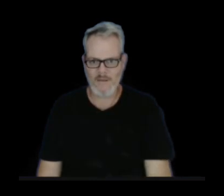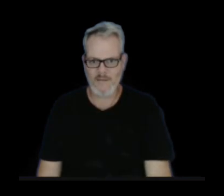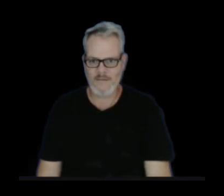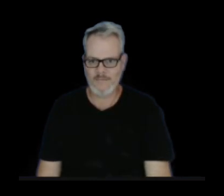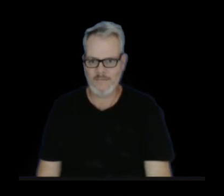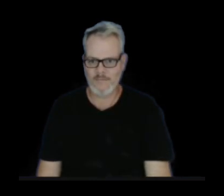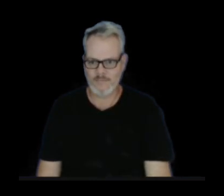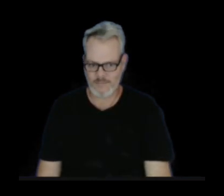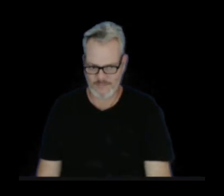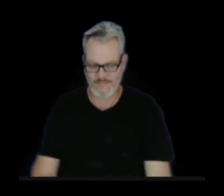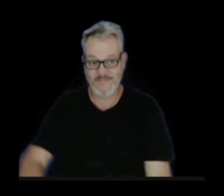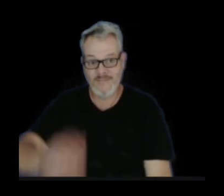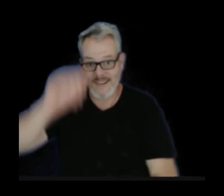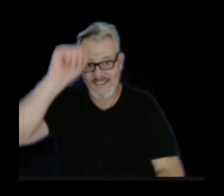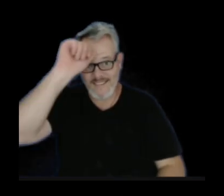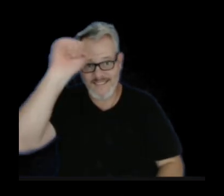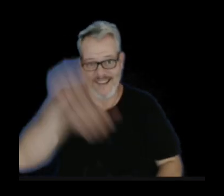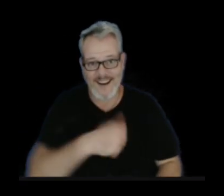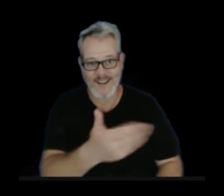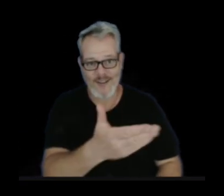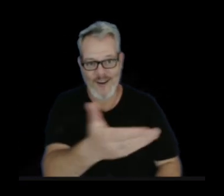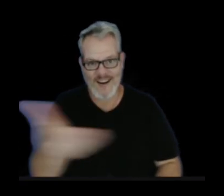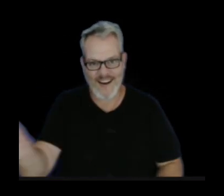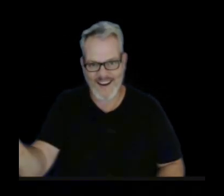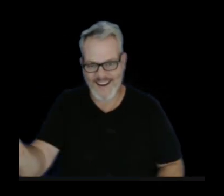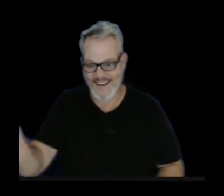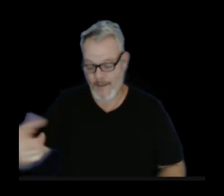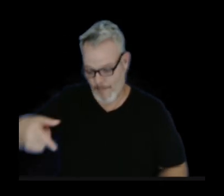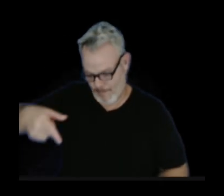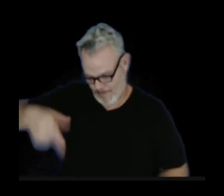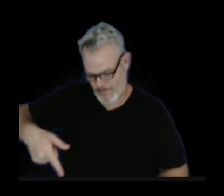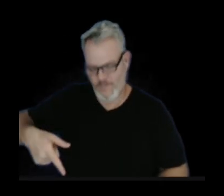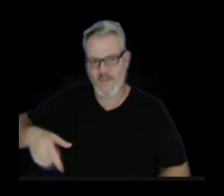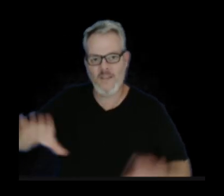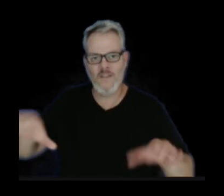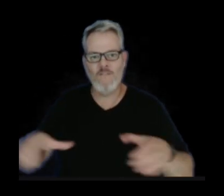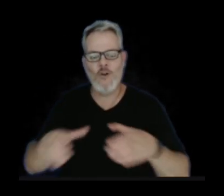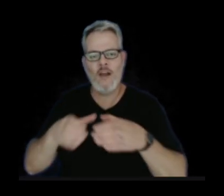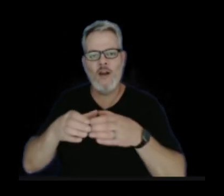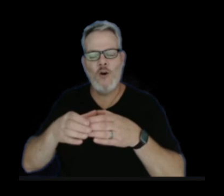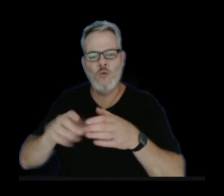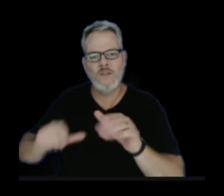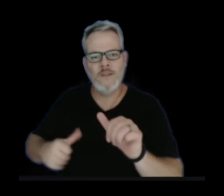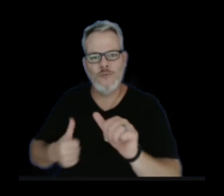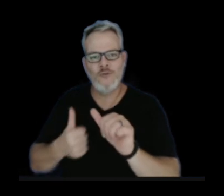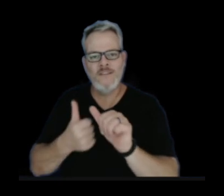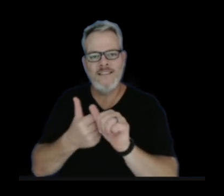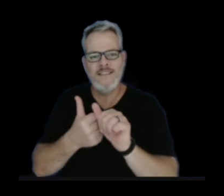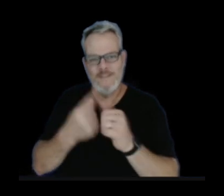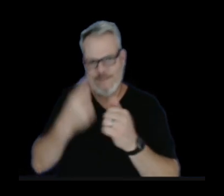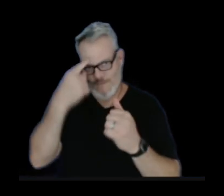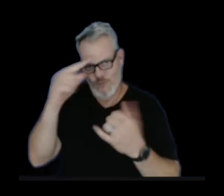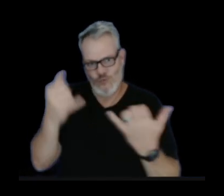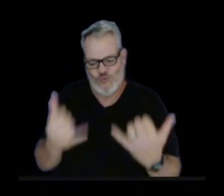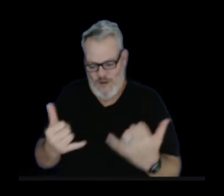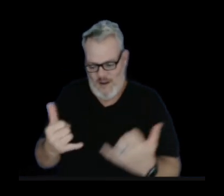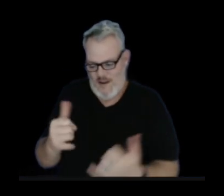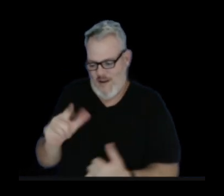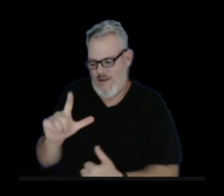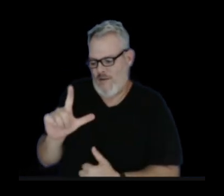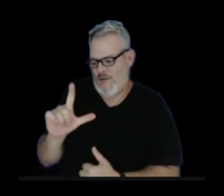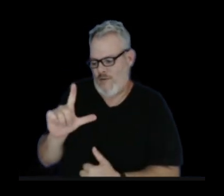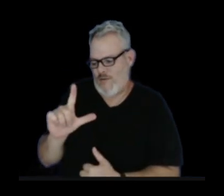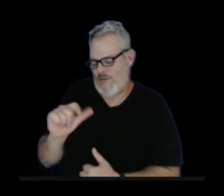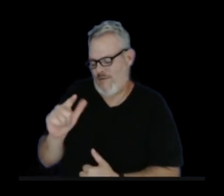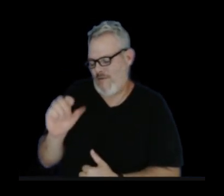Hello, everyone. This is Hawaiian Volcano Summary for October 17th, 2024. This week, Kīlauea